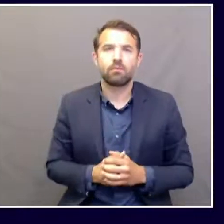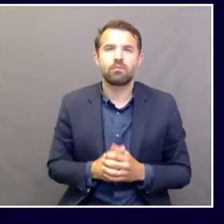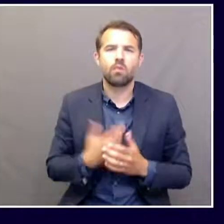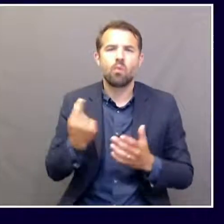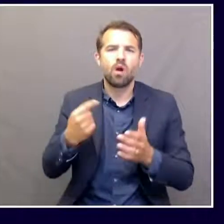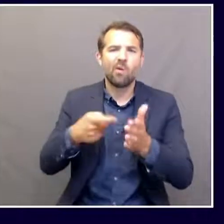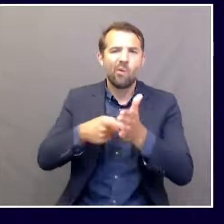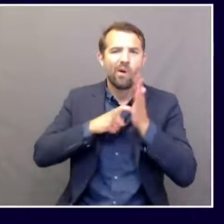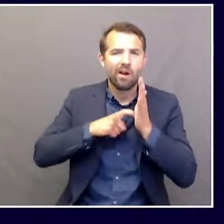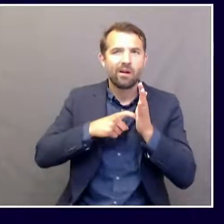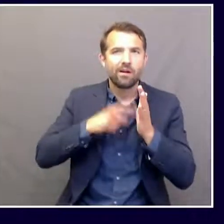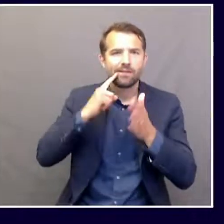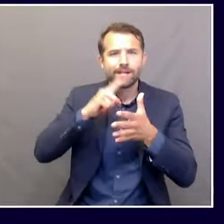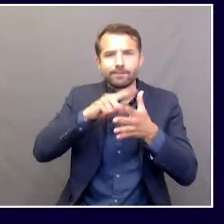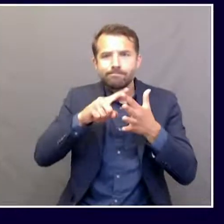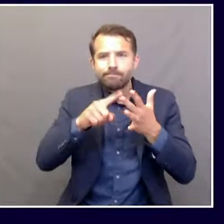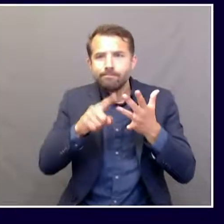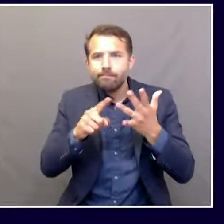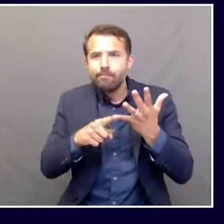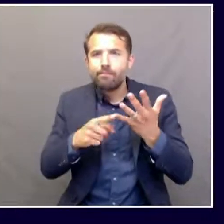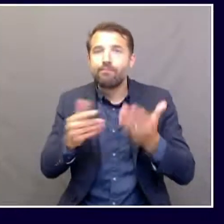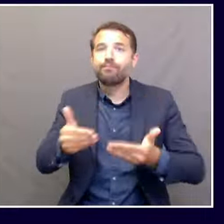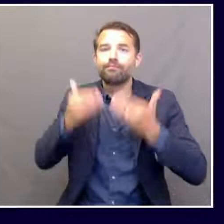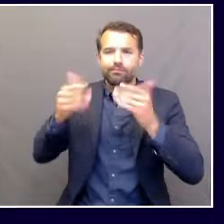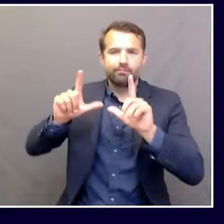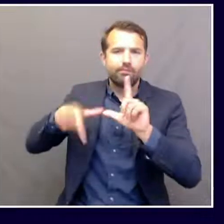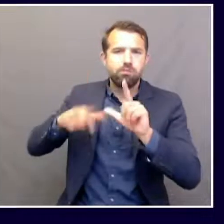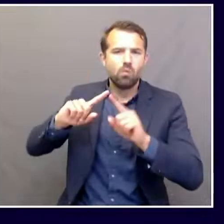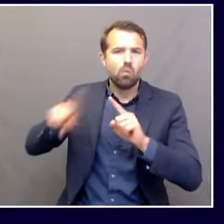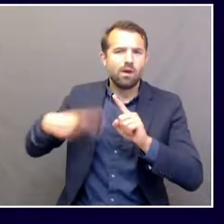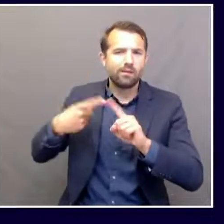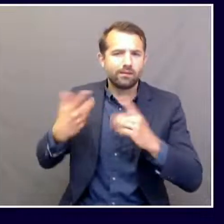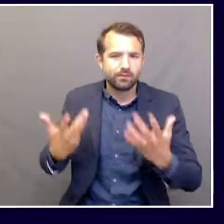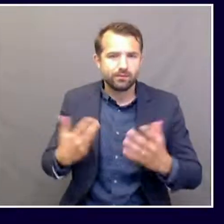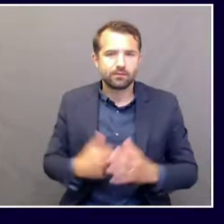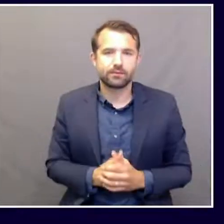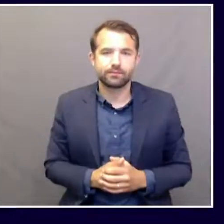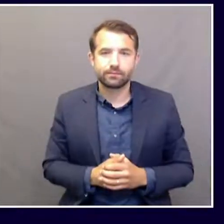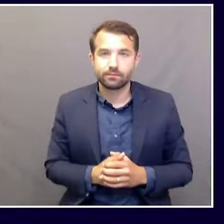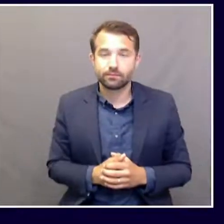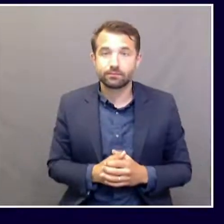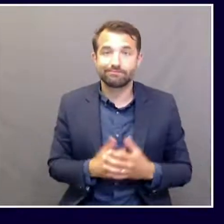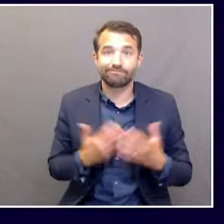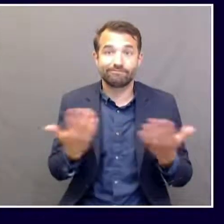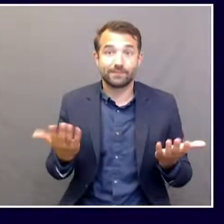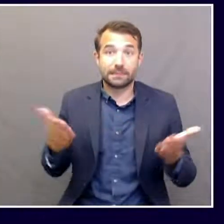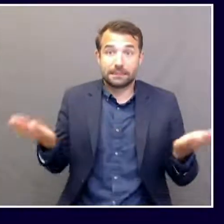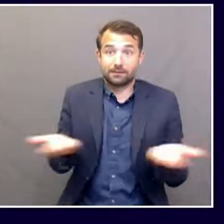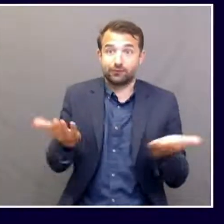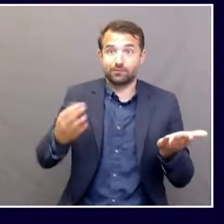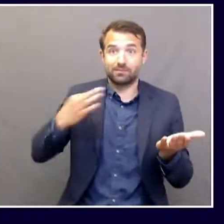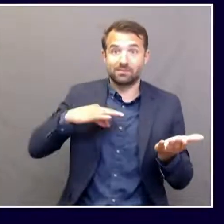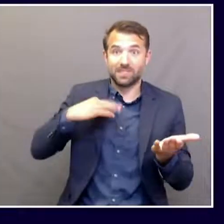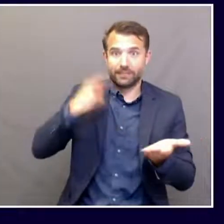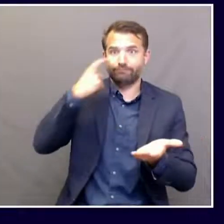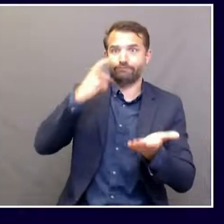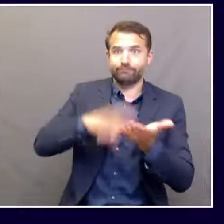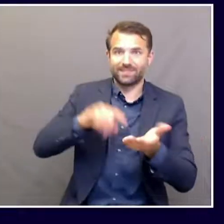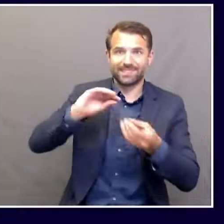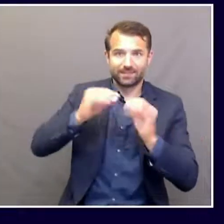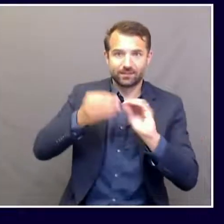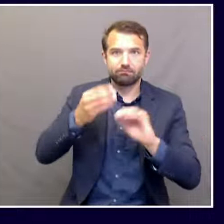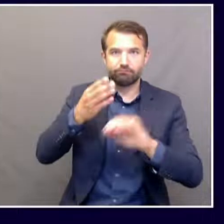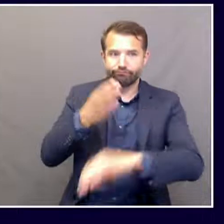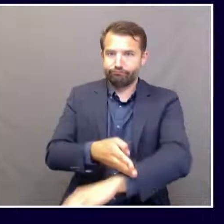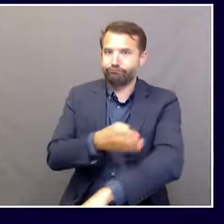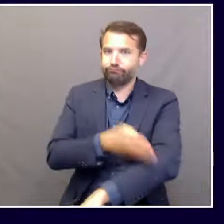Sure. And while we do know that our trends here in Maine have improved, certainly since our peak in April and that